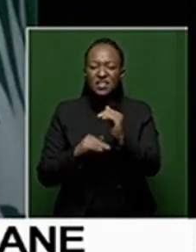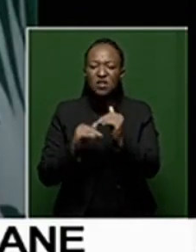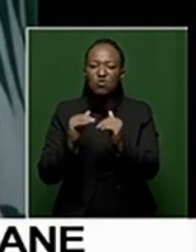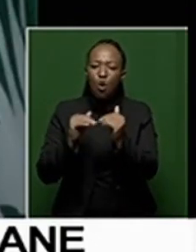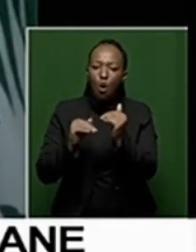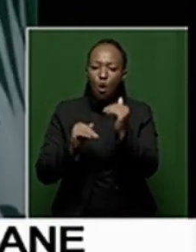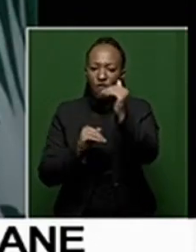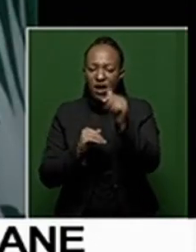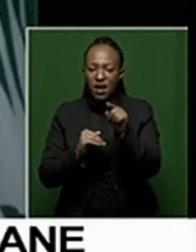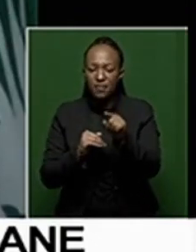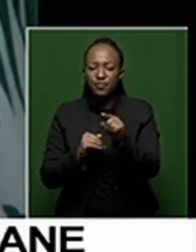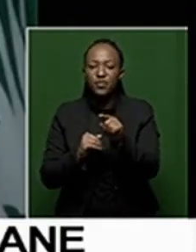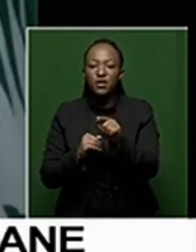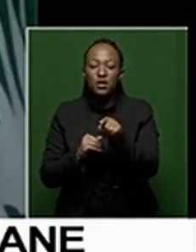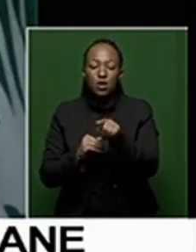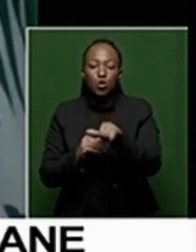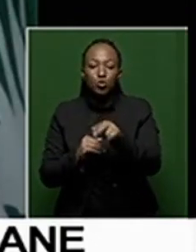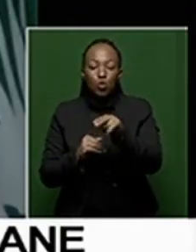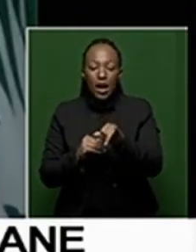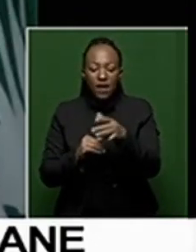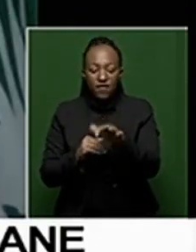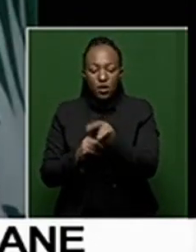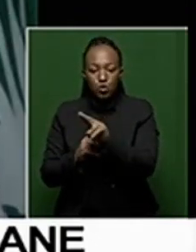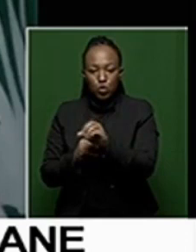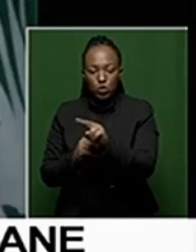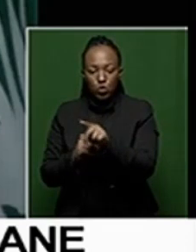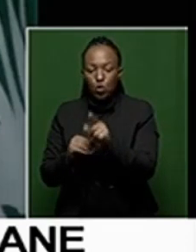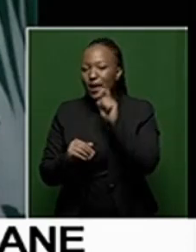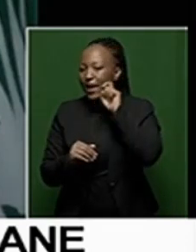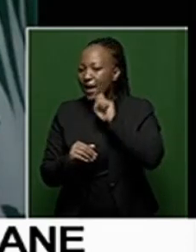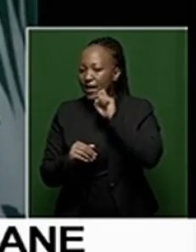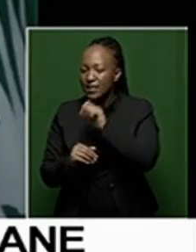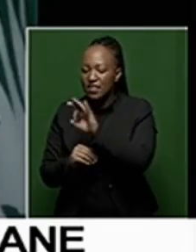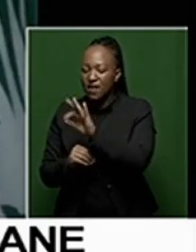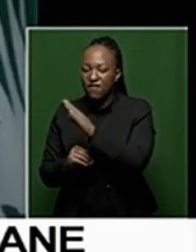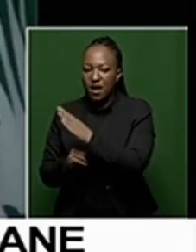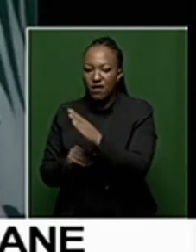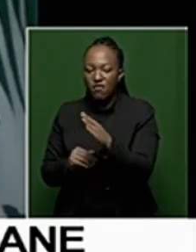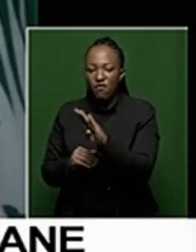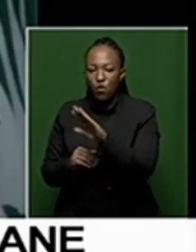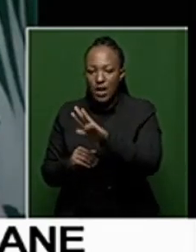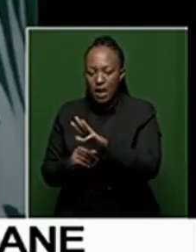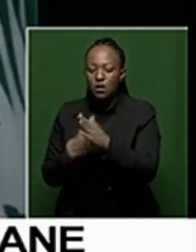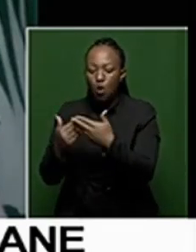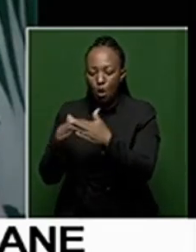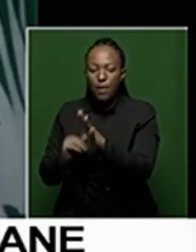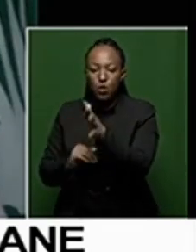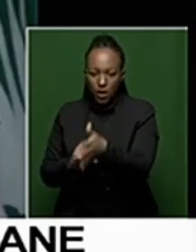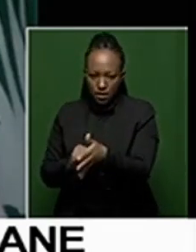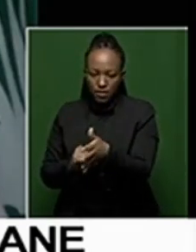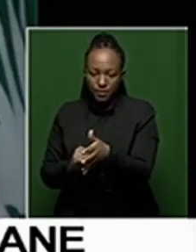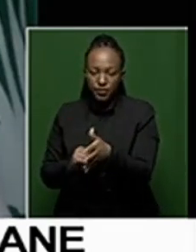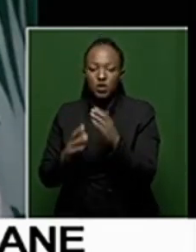15th of July 2021, registration for persons of the age between 35 and 49 will open, and they will